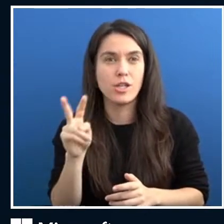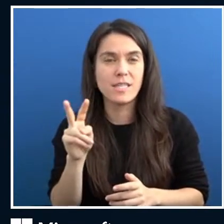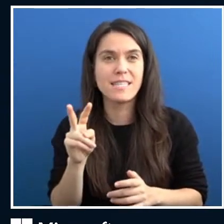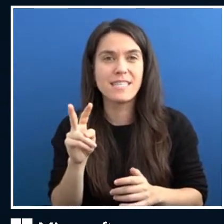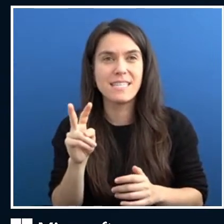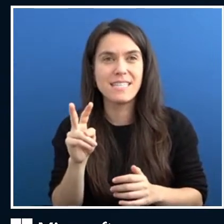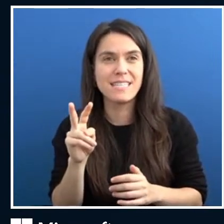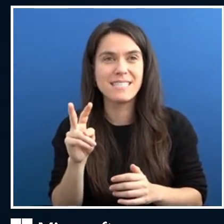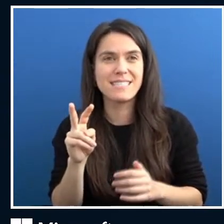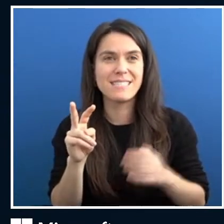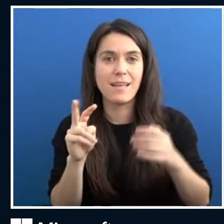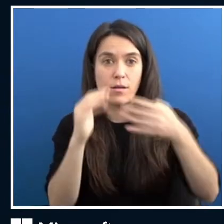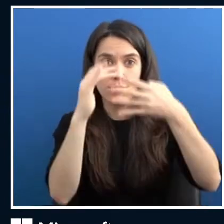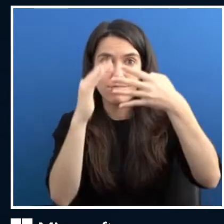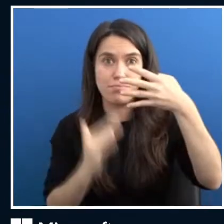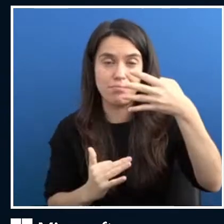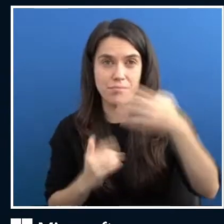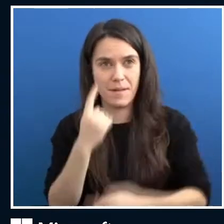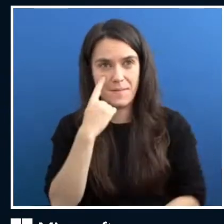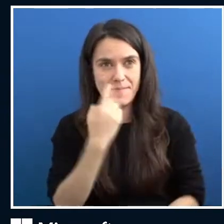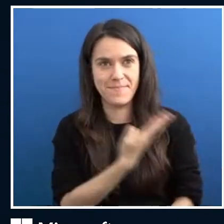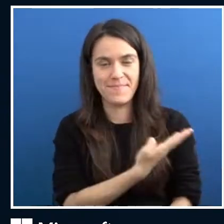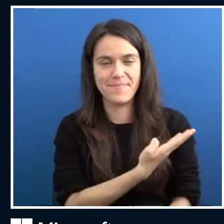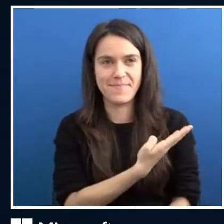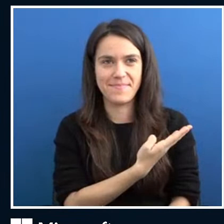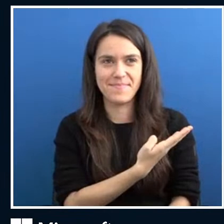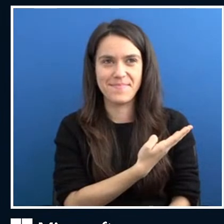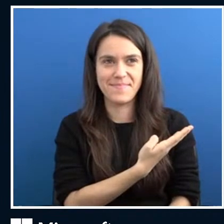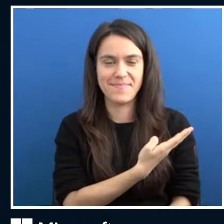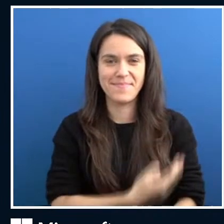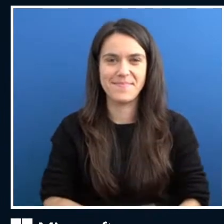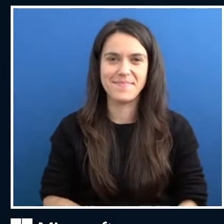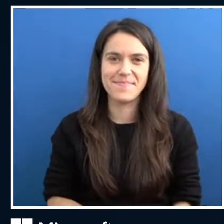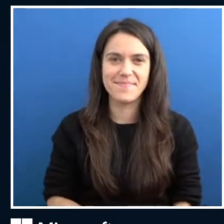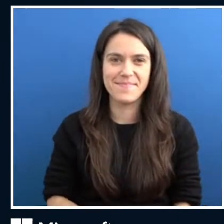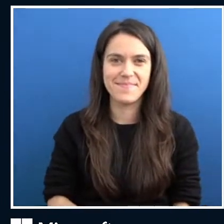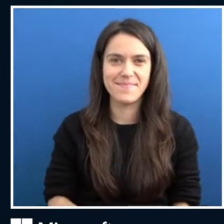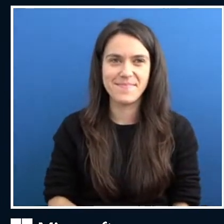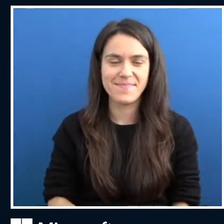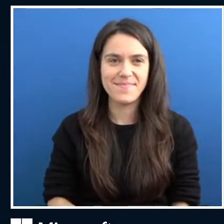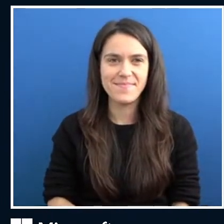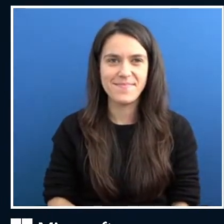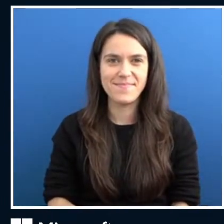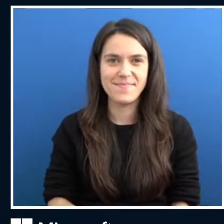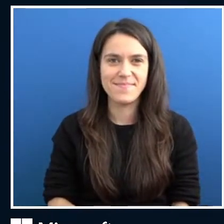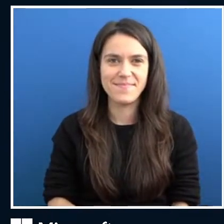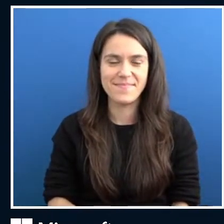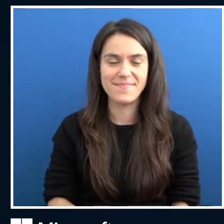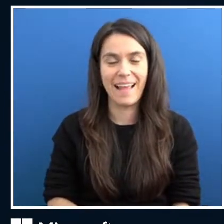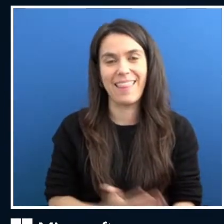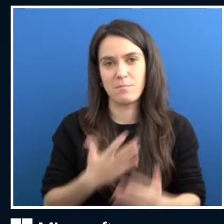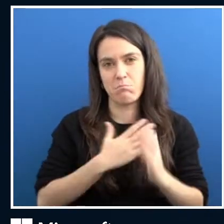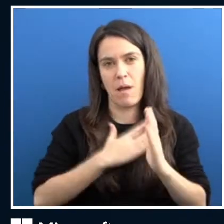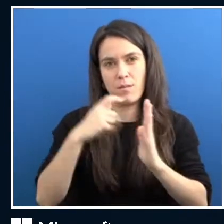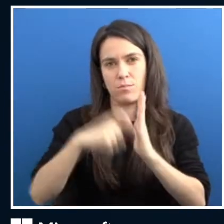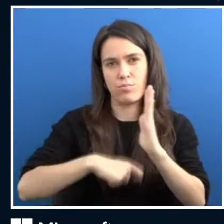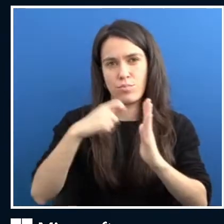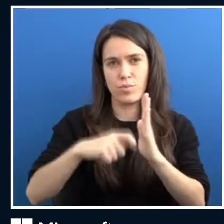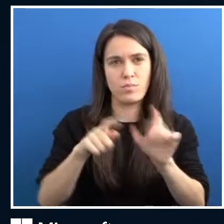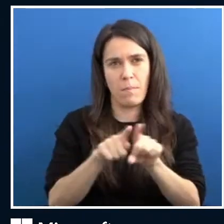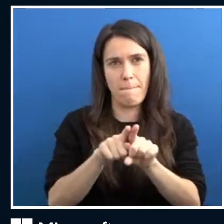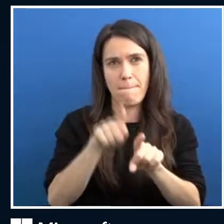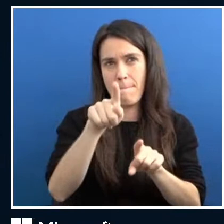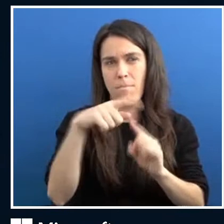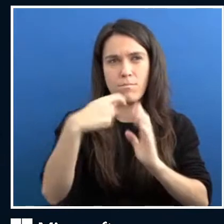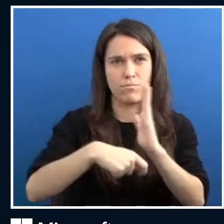would be better if you use this part. If you use PICKLE in your project, I included the PICKLE documentation